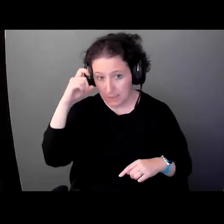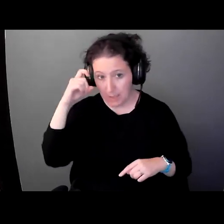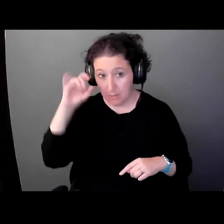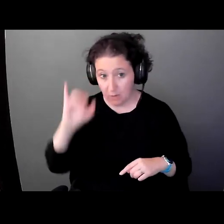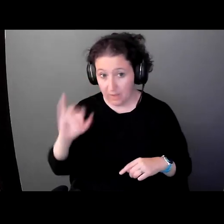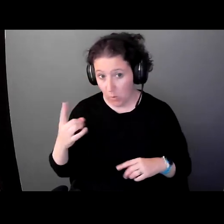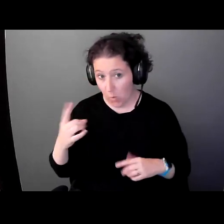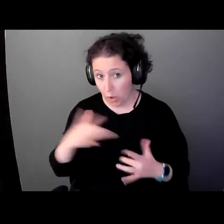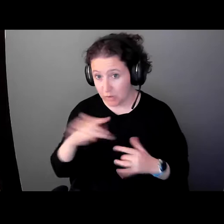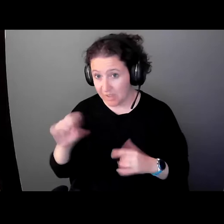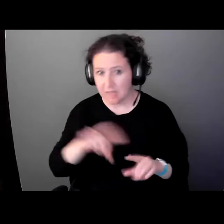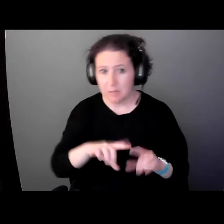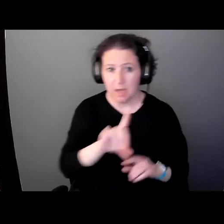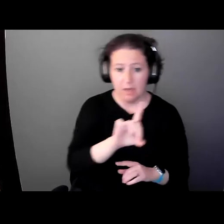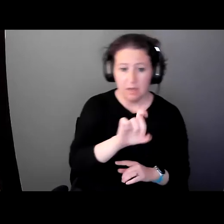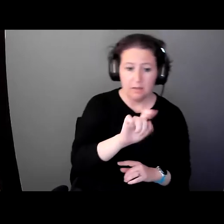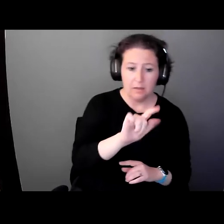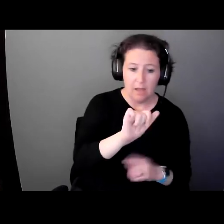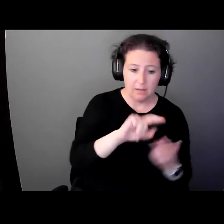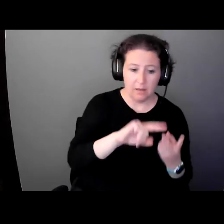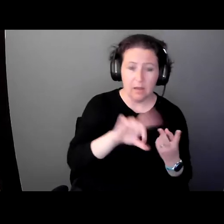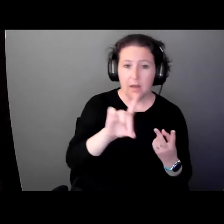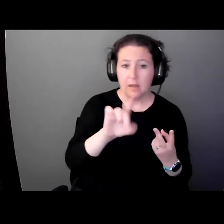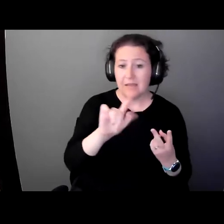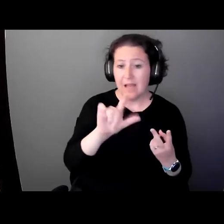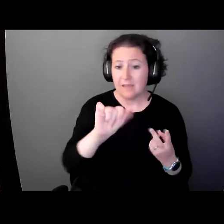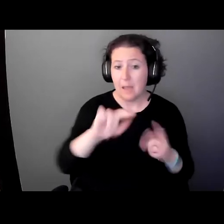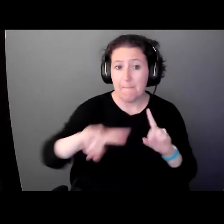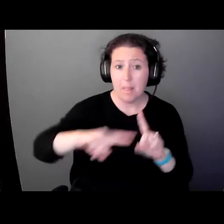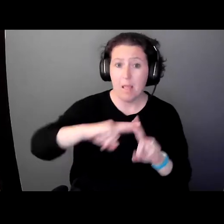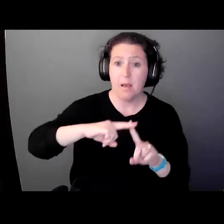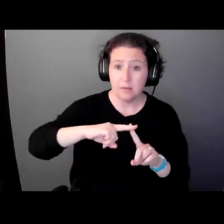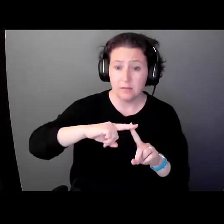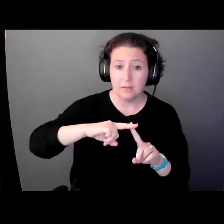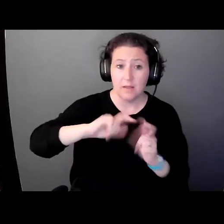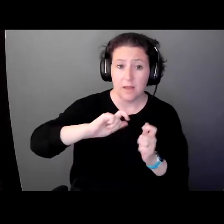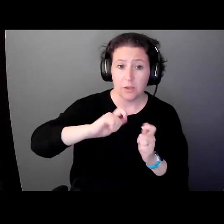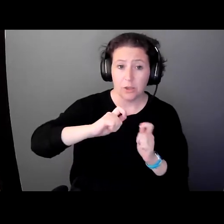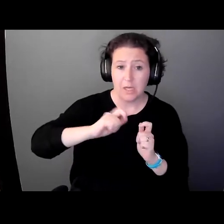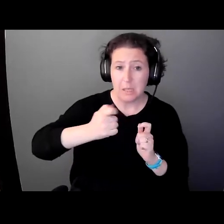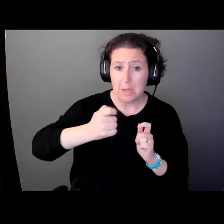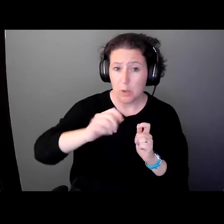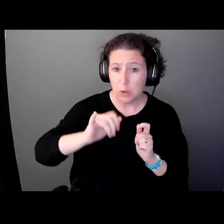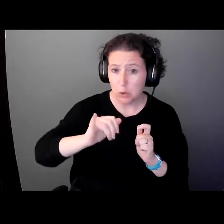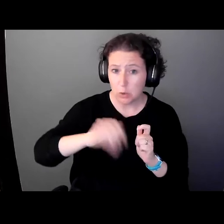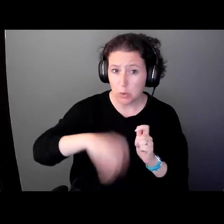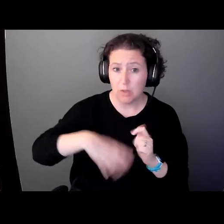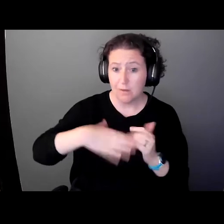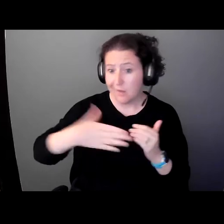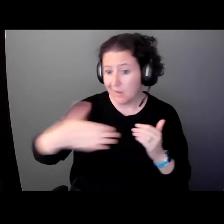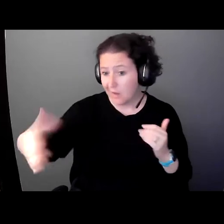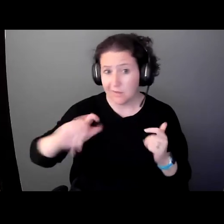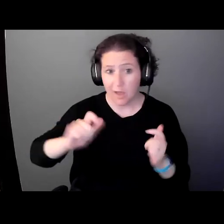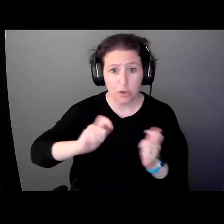Delta Plus, which has an additional mutation or two, and subsequent variants that are going